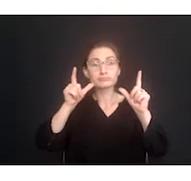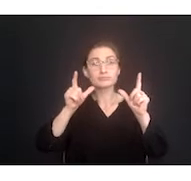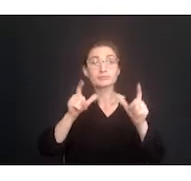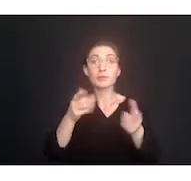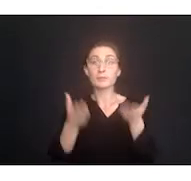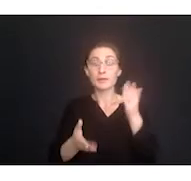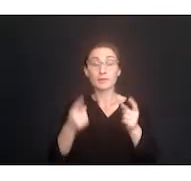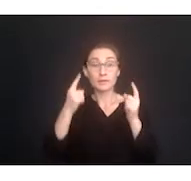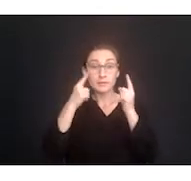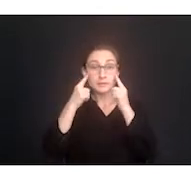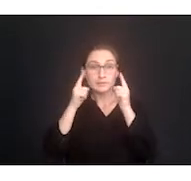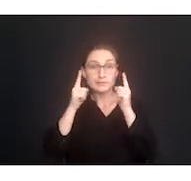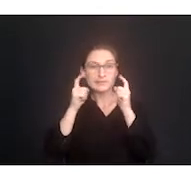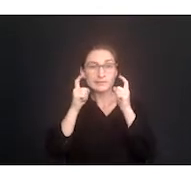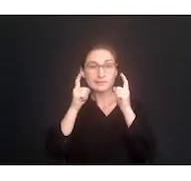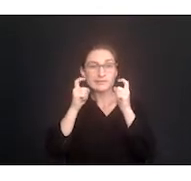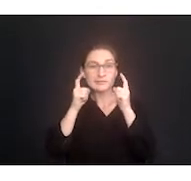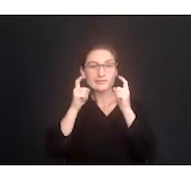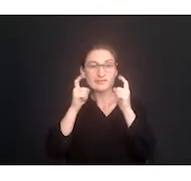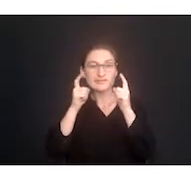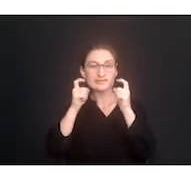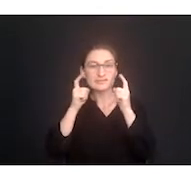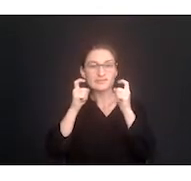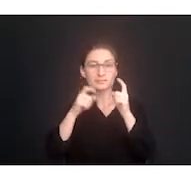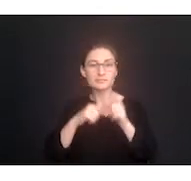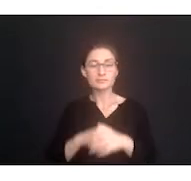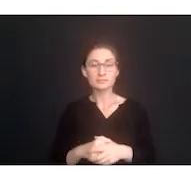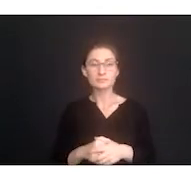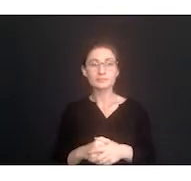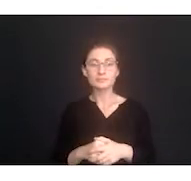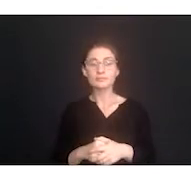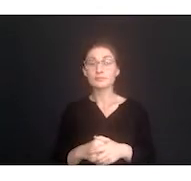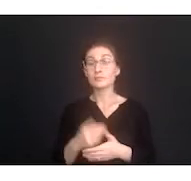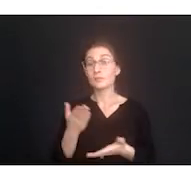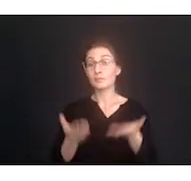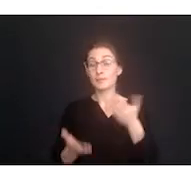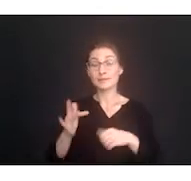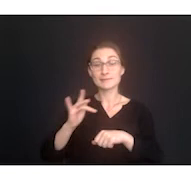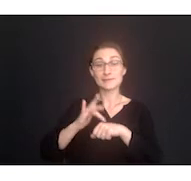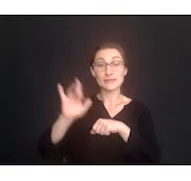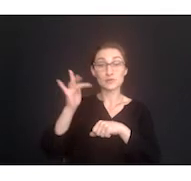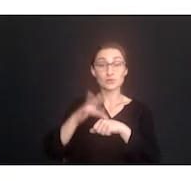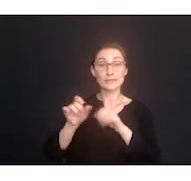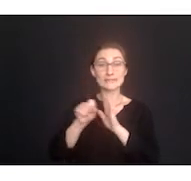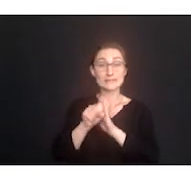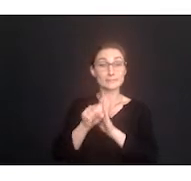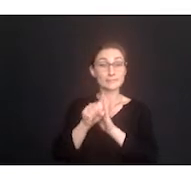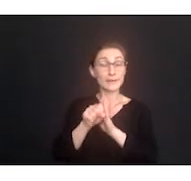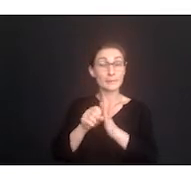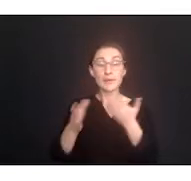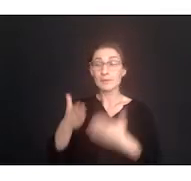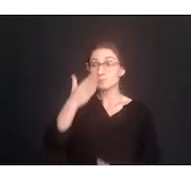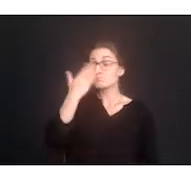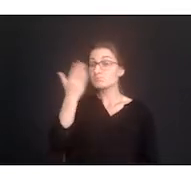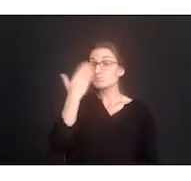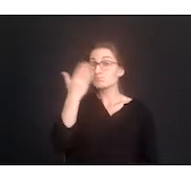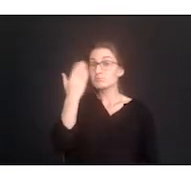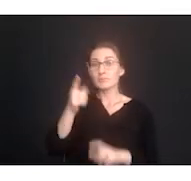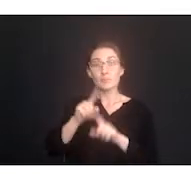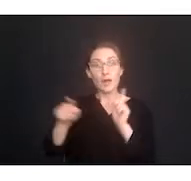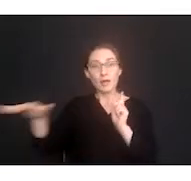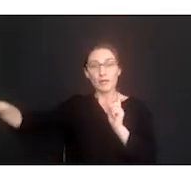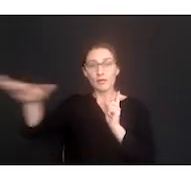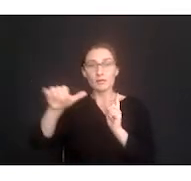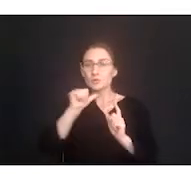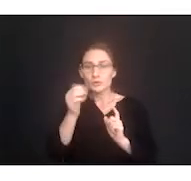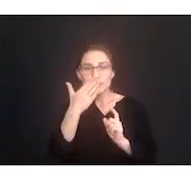may have isolated twitching of the face, arms, or legs. They may have sensory symptoms. They may say, I smell something that no one else is smelling. They